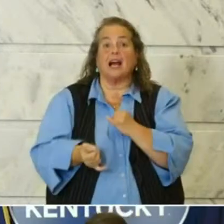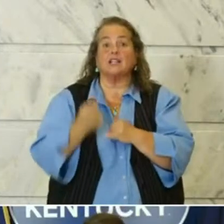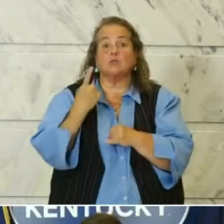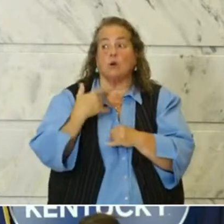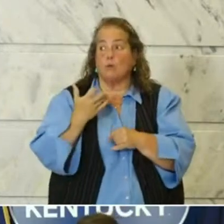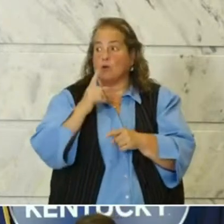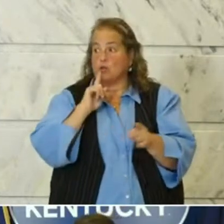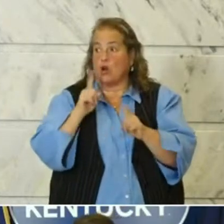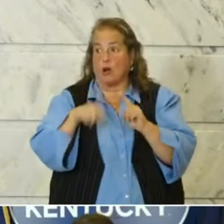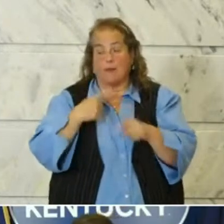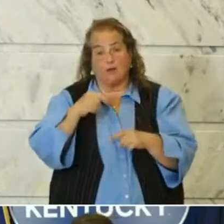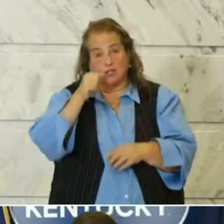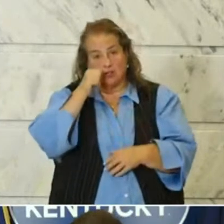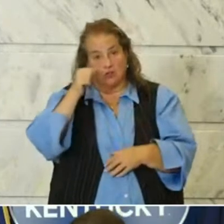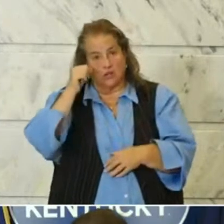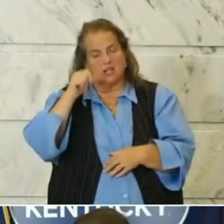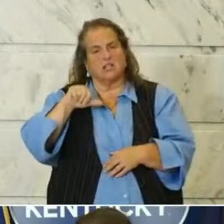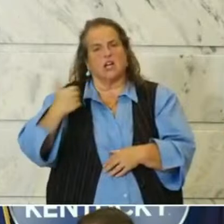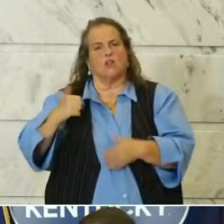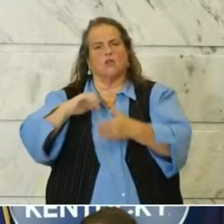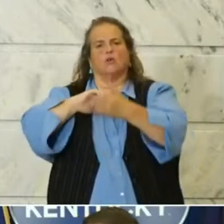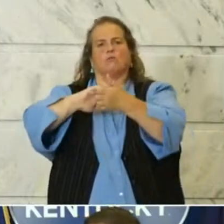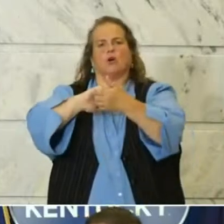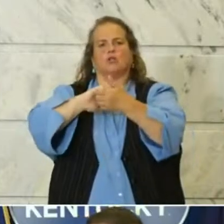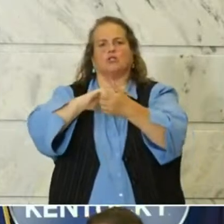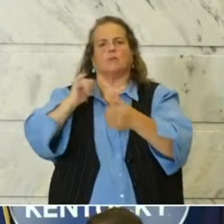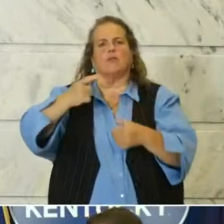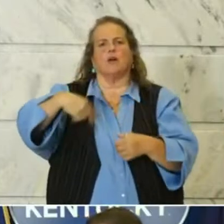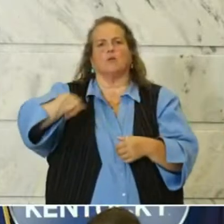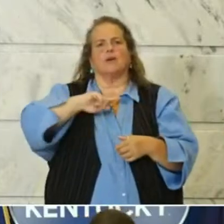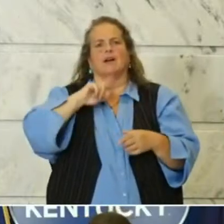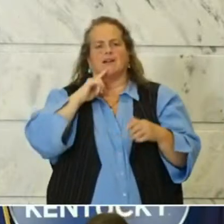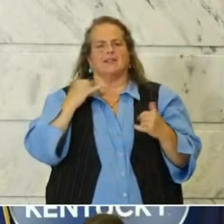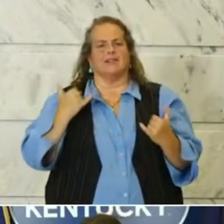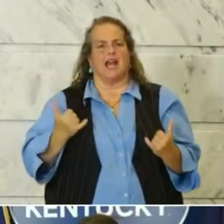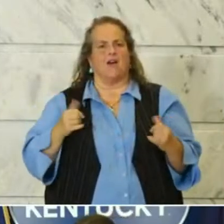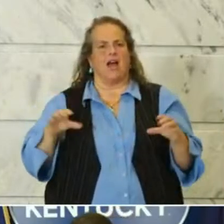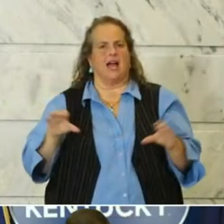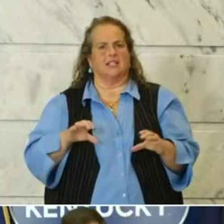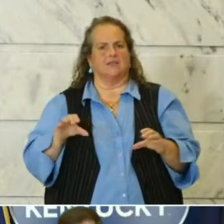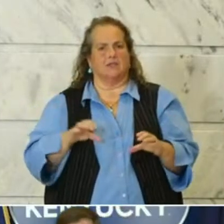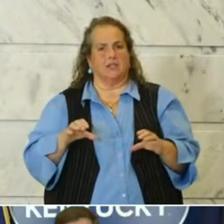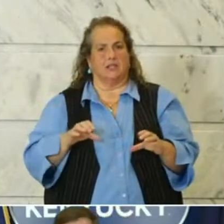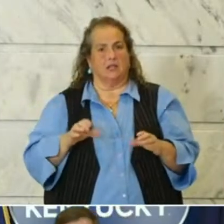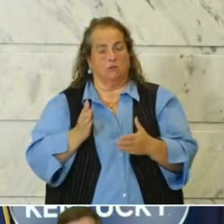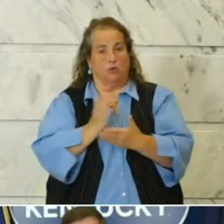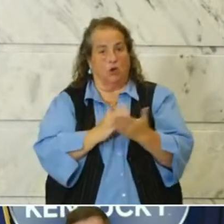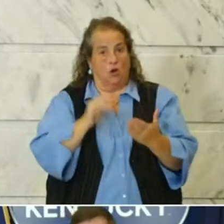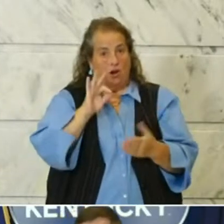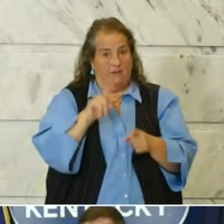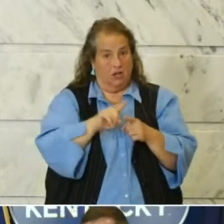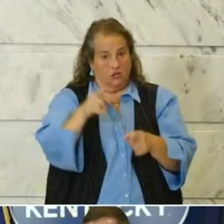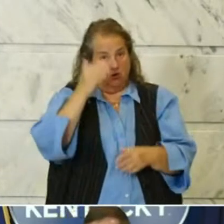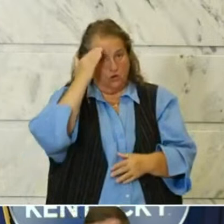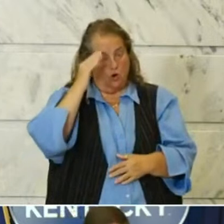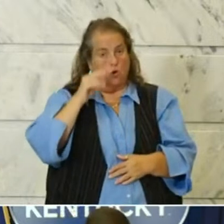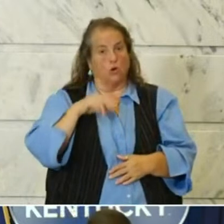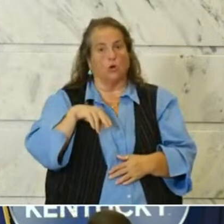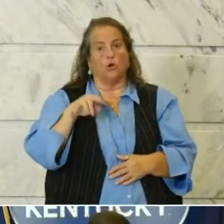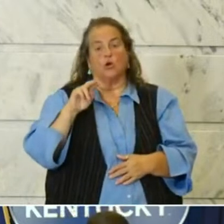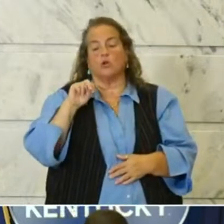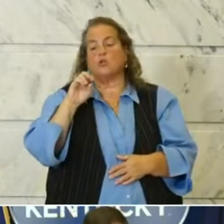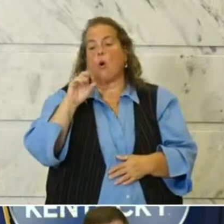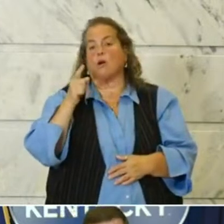about yesterday, but is another partnership that we are now actively engaged in. As you know, Norton Healthcare has